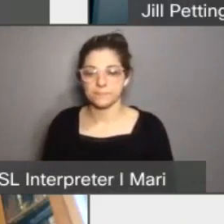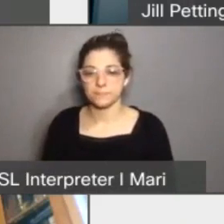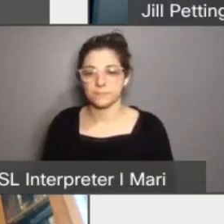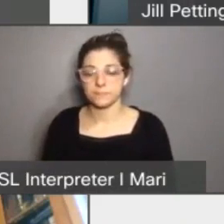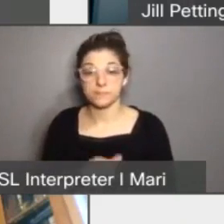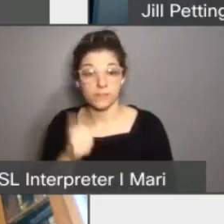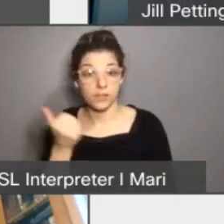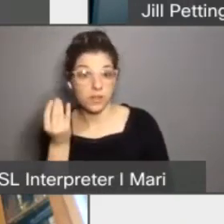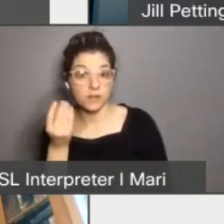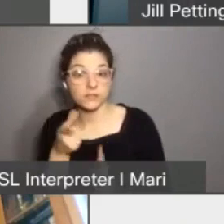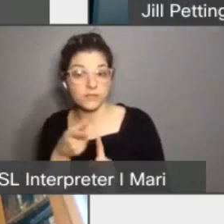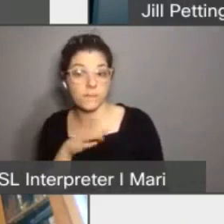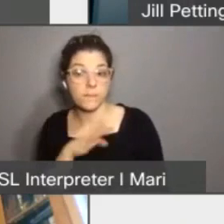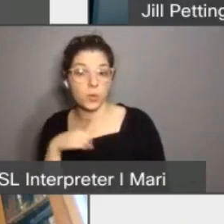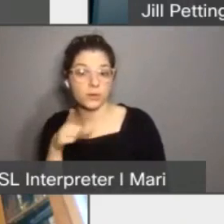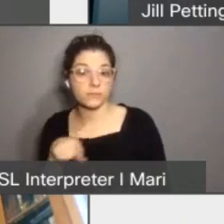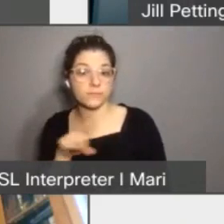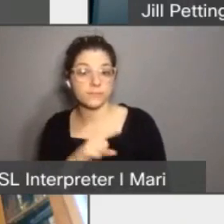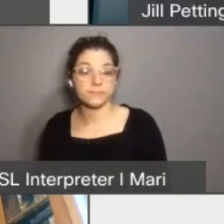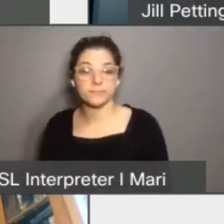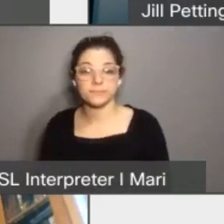Any other thoughts from board members?